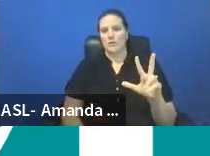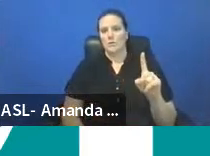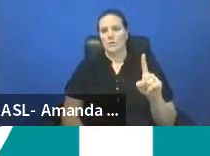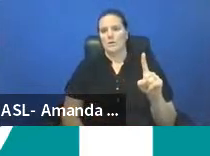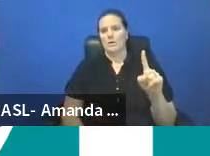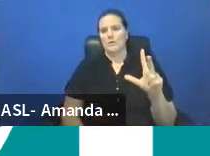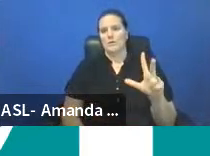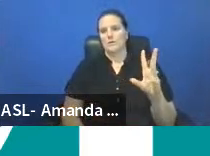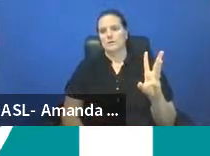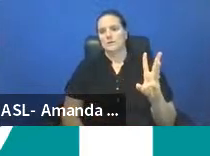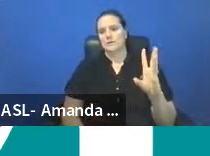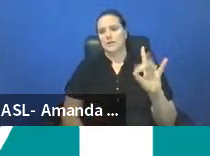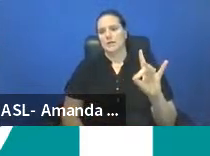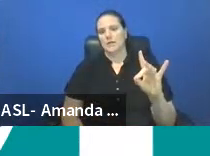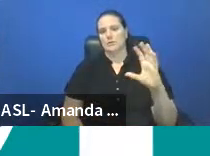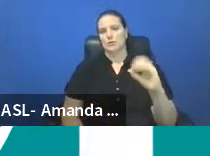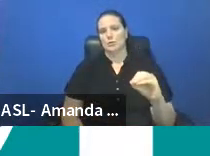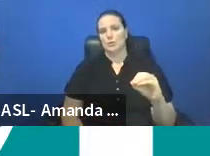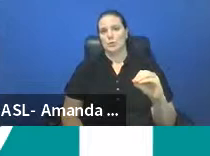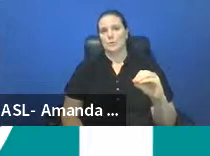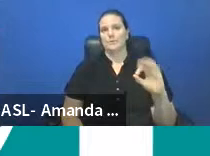1-646-931-3860. A meeting ID is